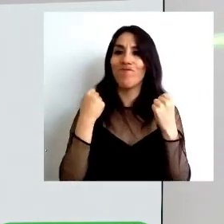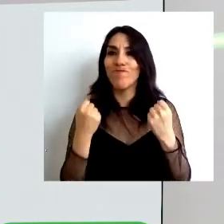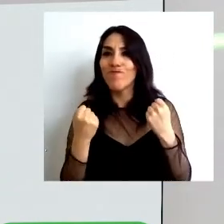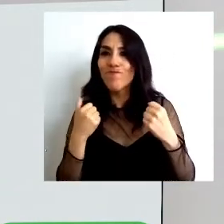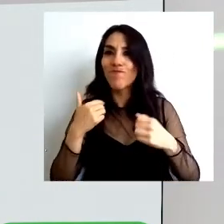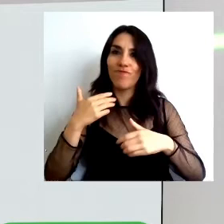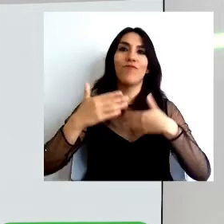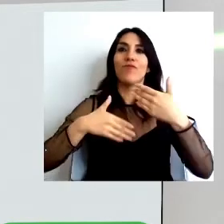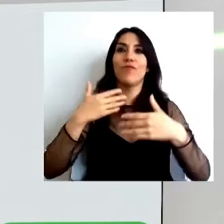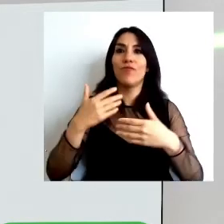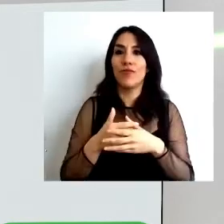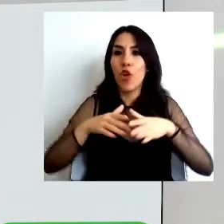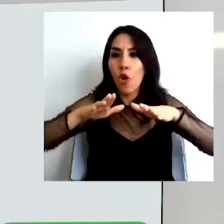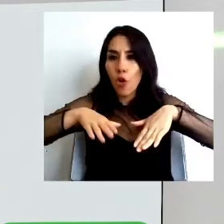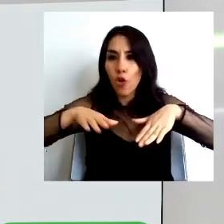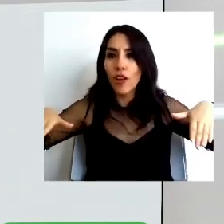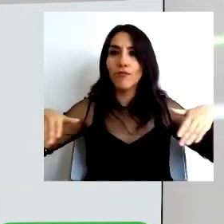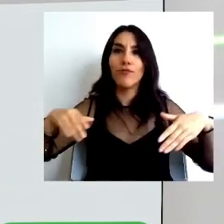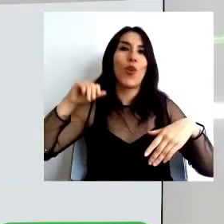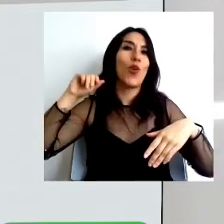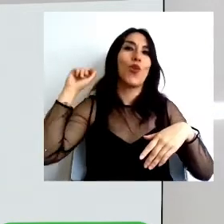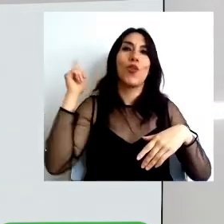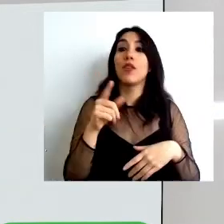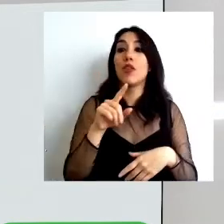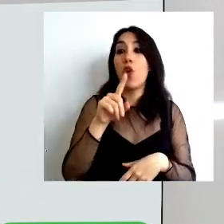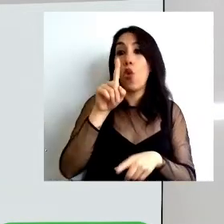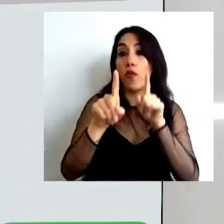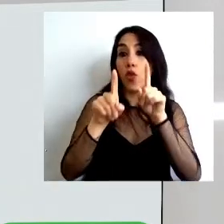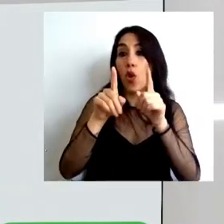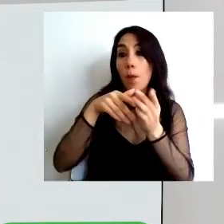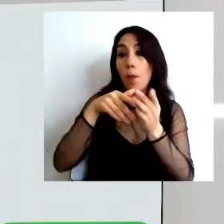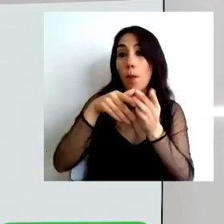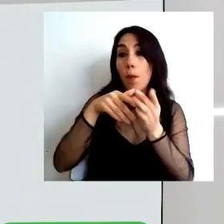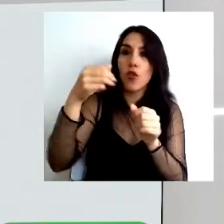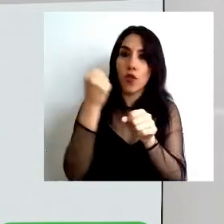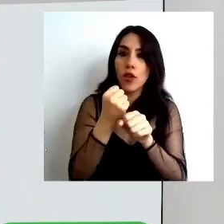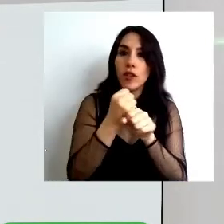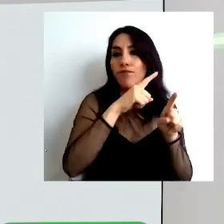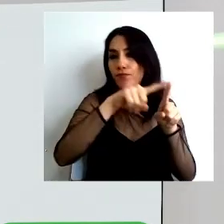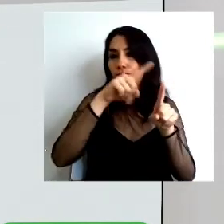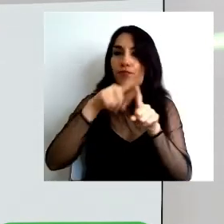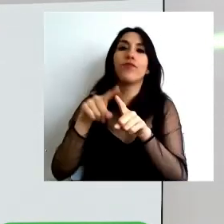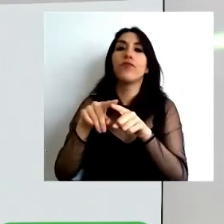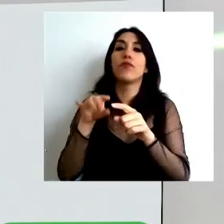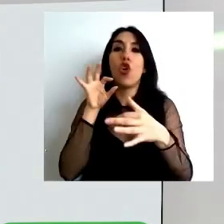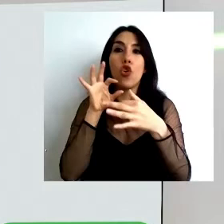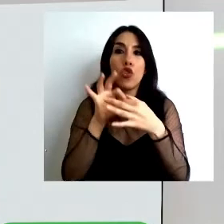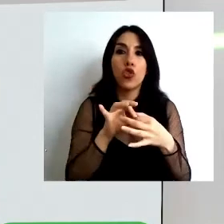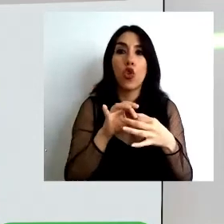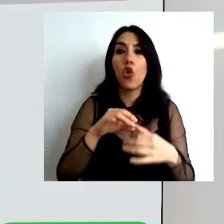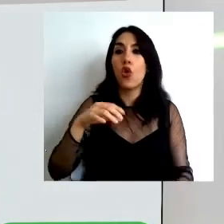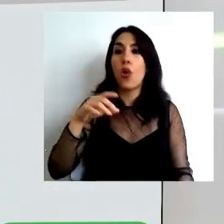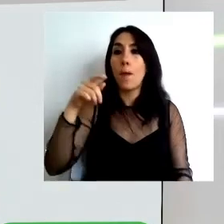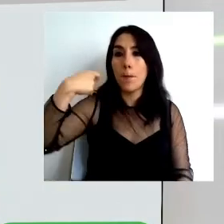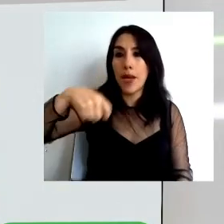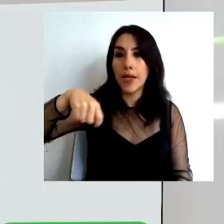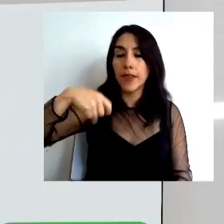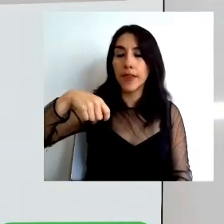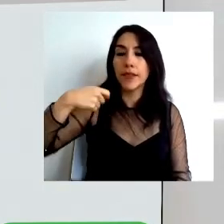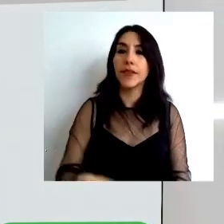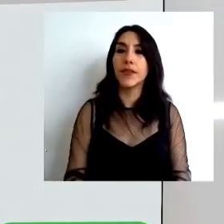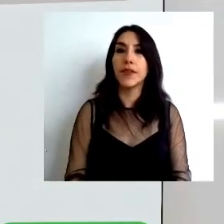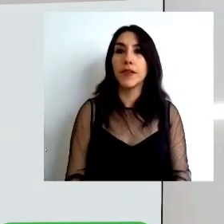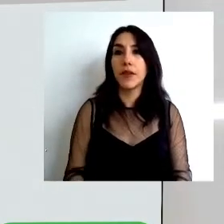really a global network of partners who share the same vision share some tools, share some